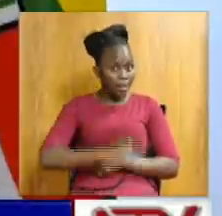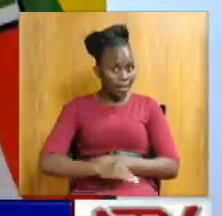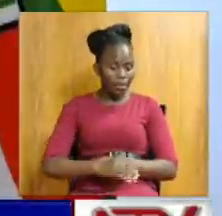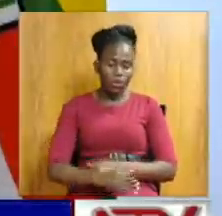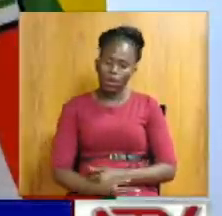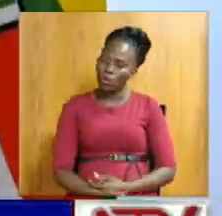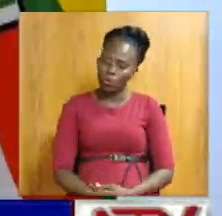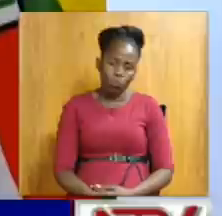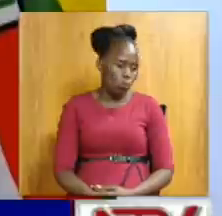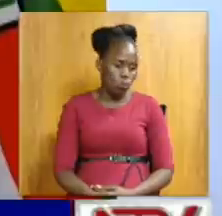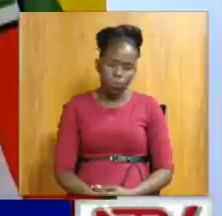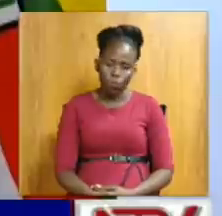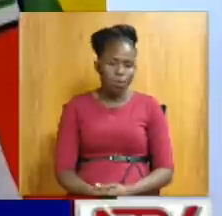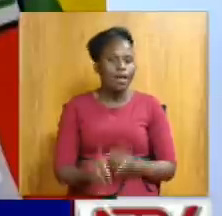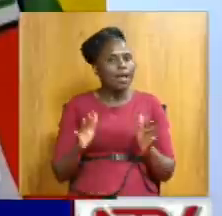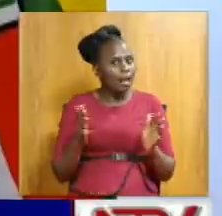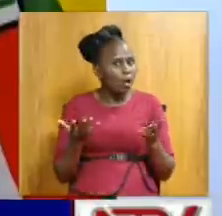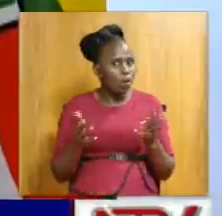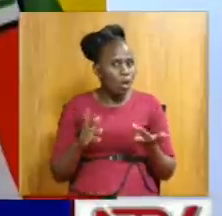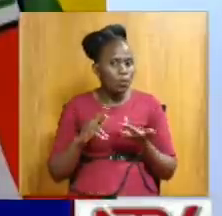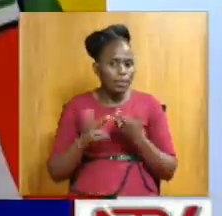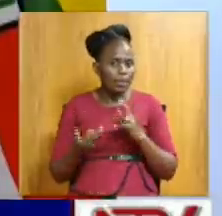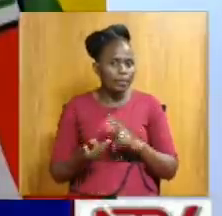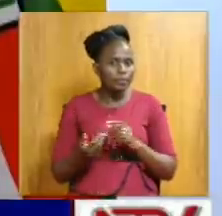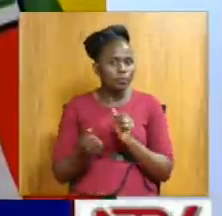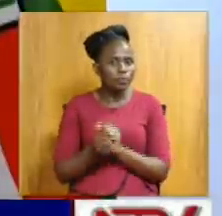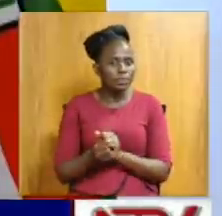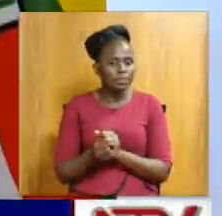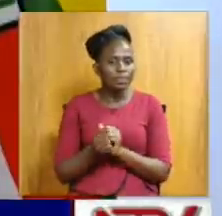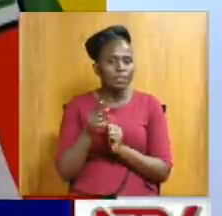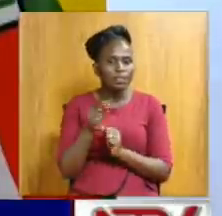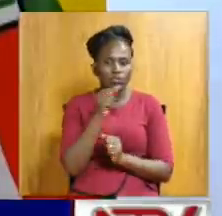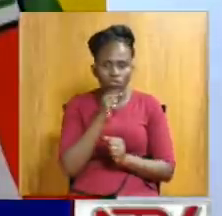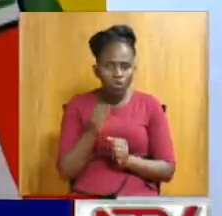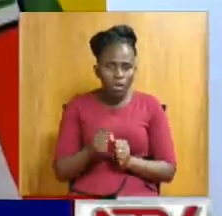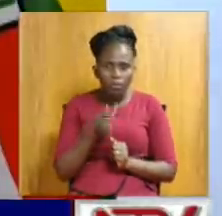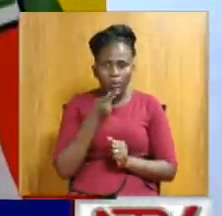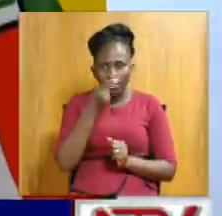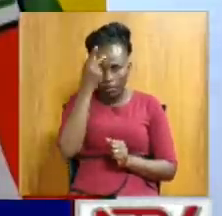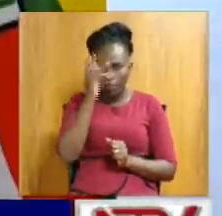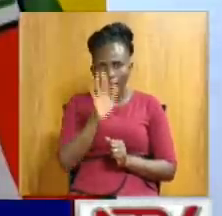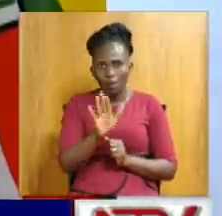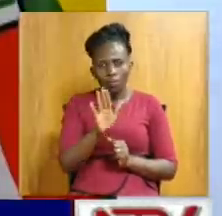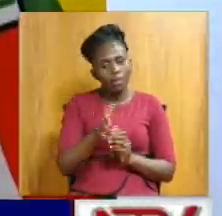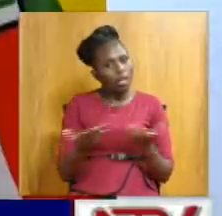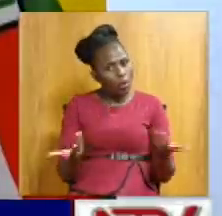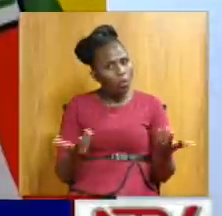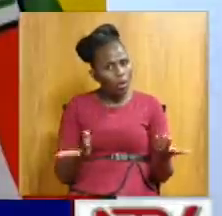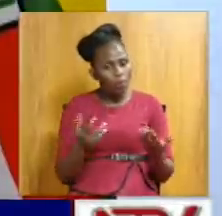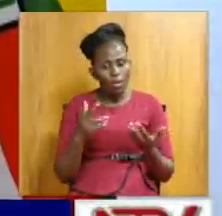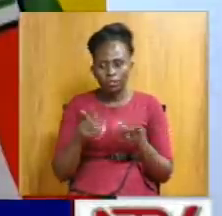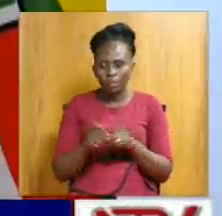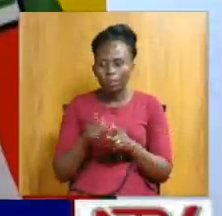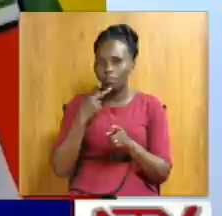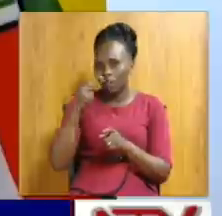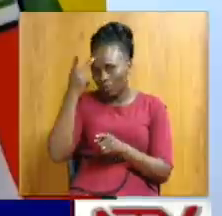Yeah. So how would they relate with the judges and the parents at